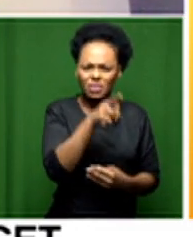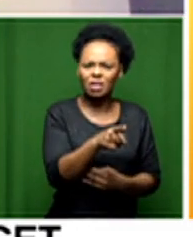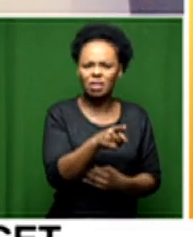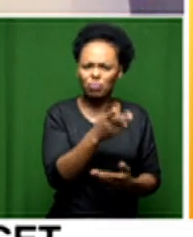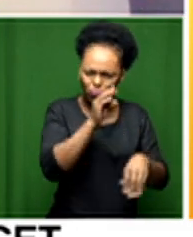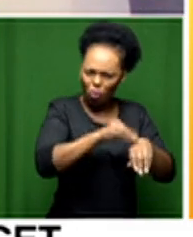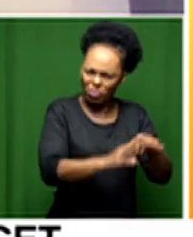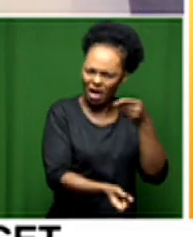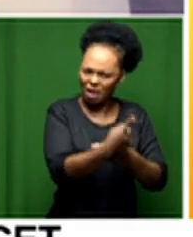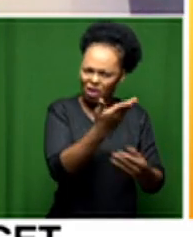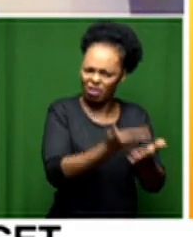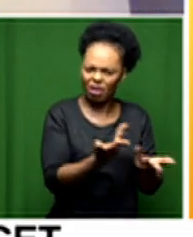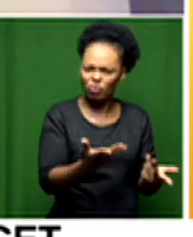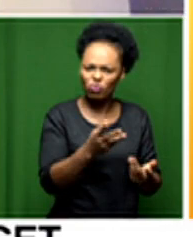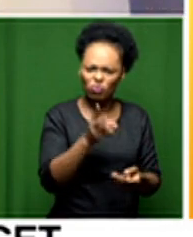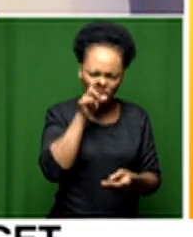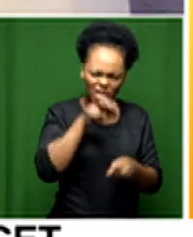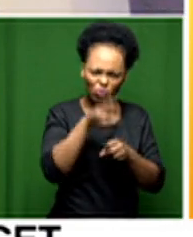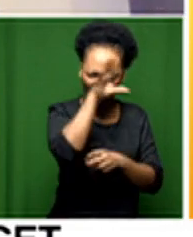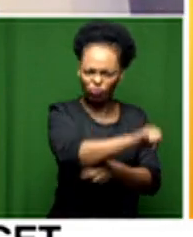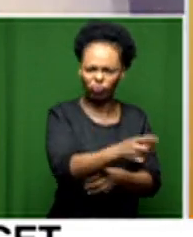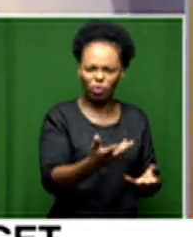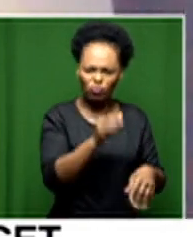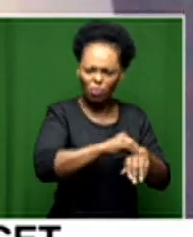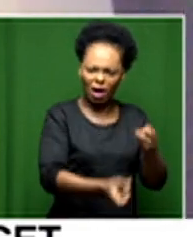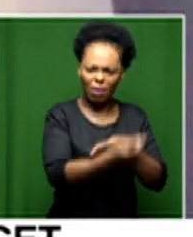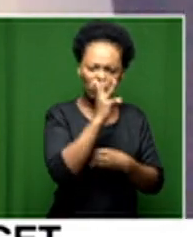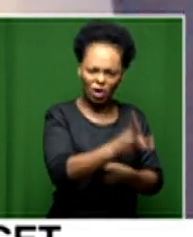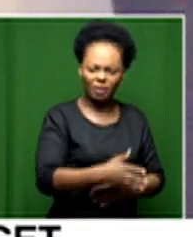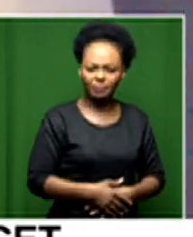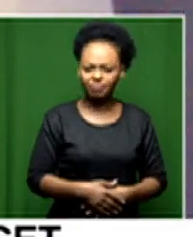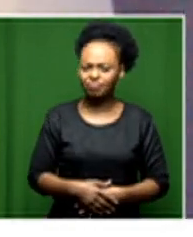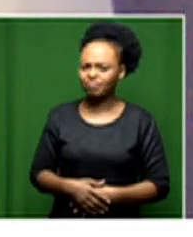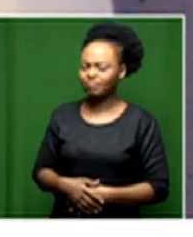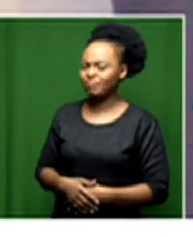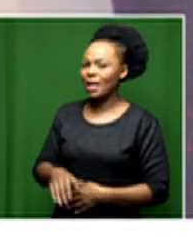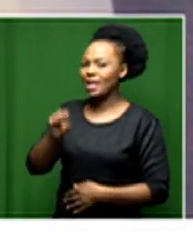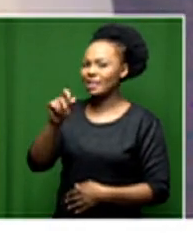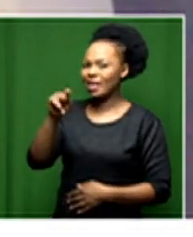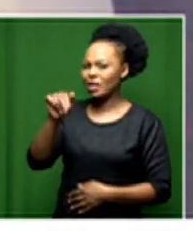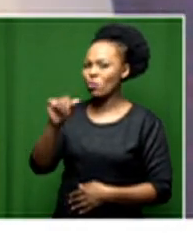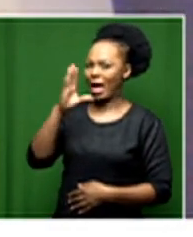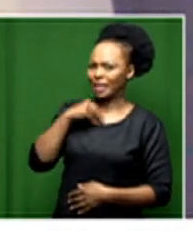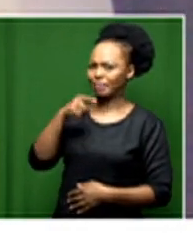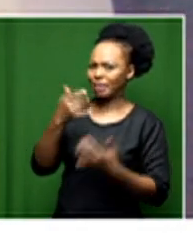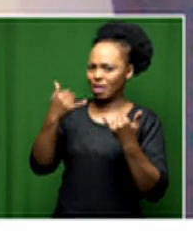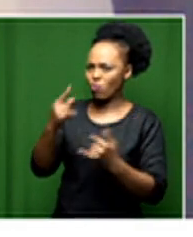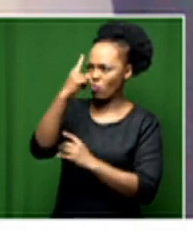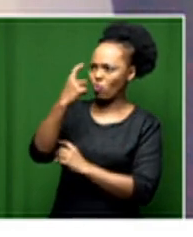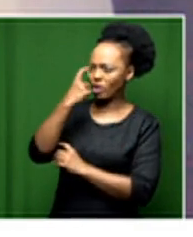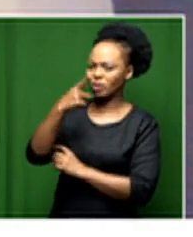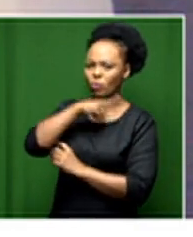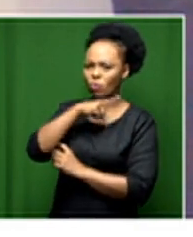there would be problems. So, Zakina, you asked me the question of why are we not able